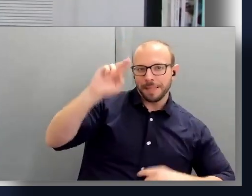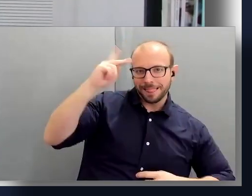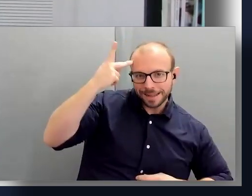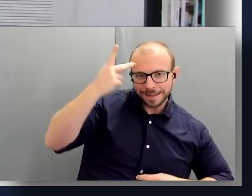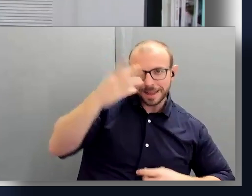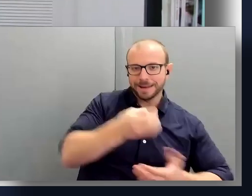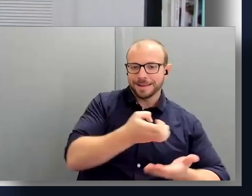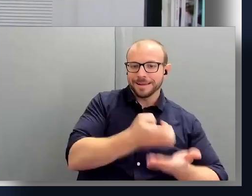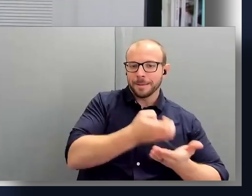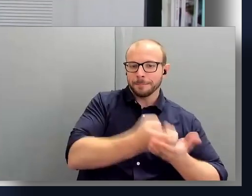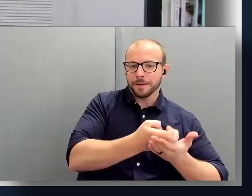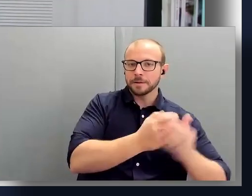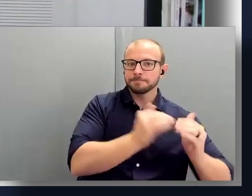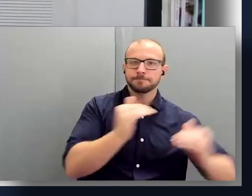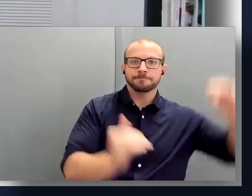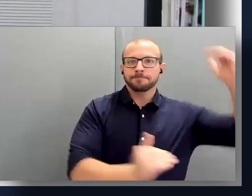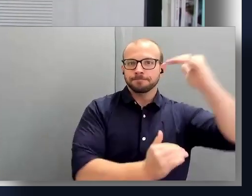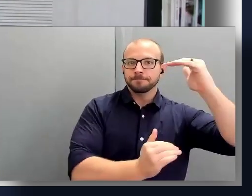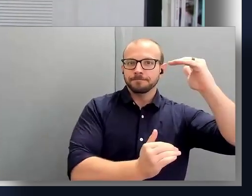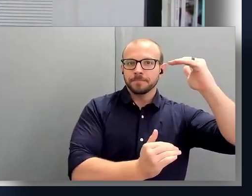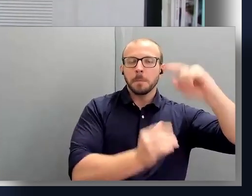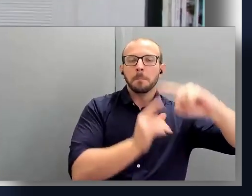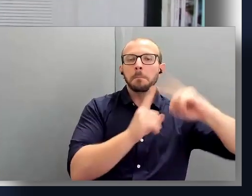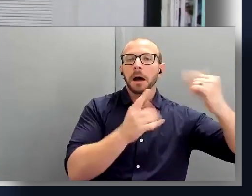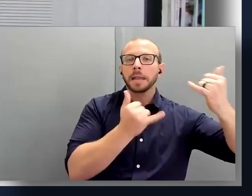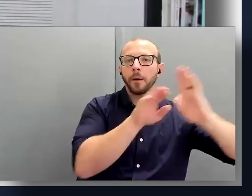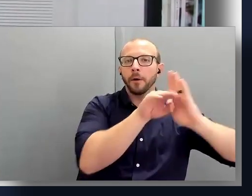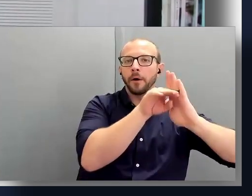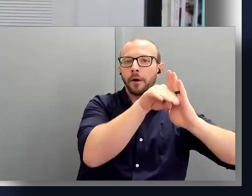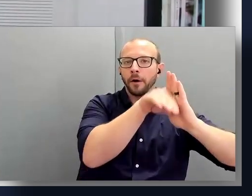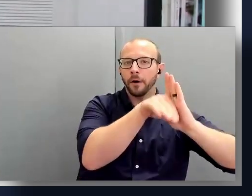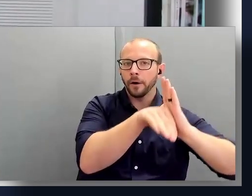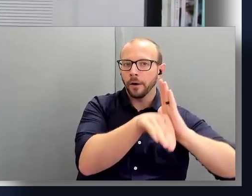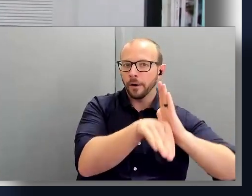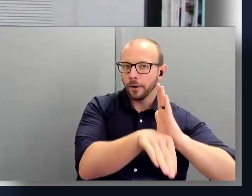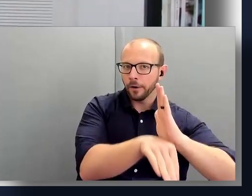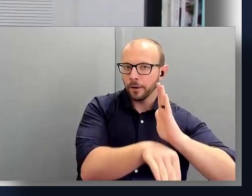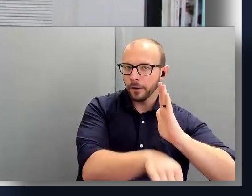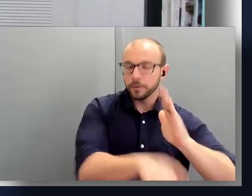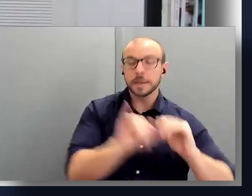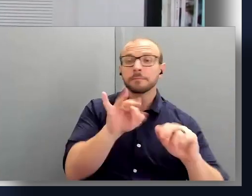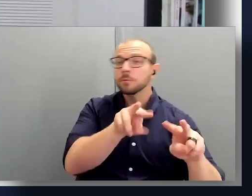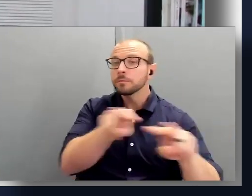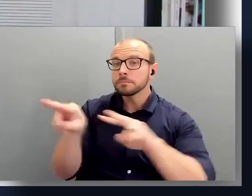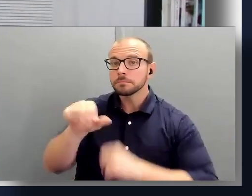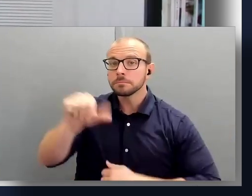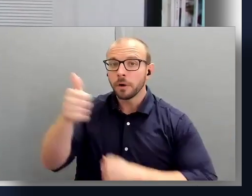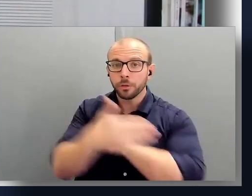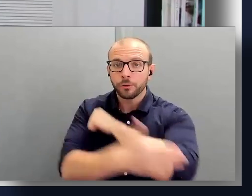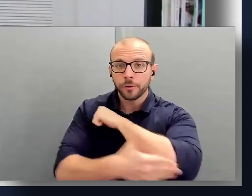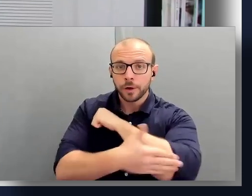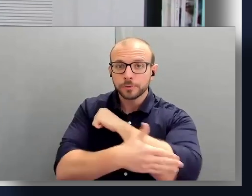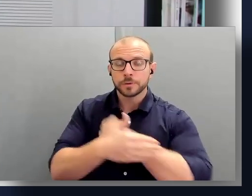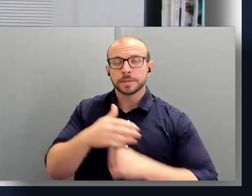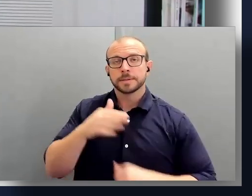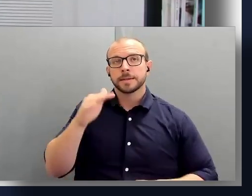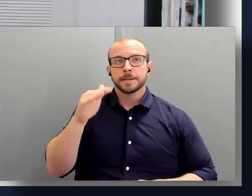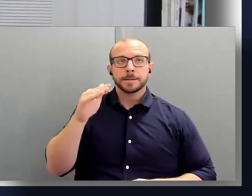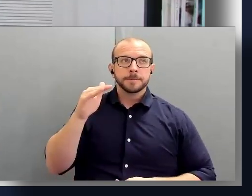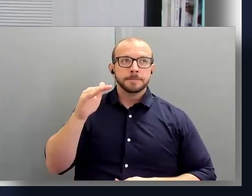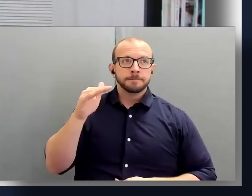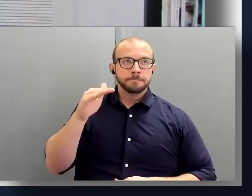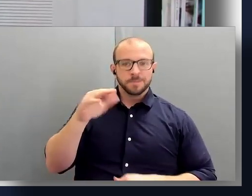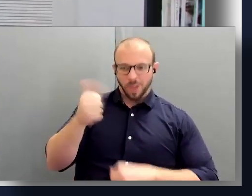economically dominant and are in decline. So if you look across history to other countries where we've